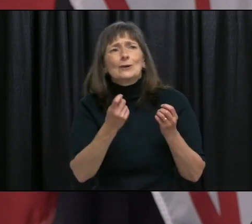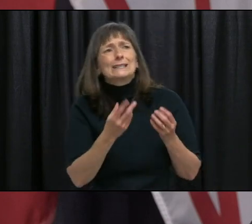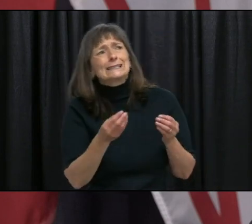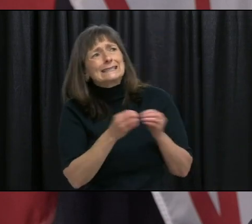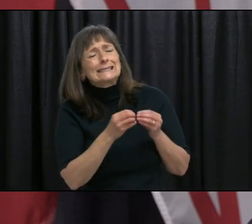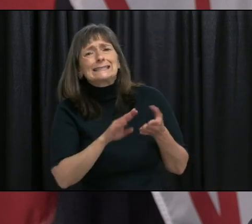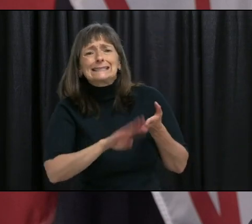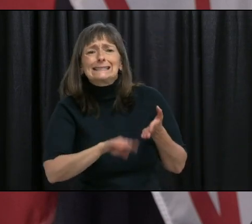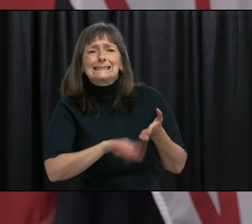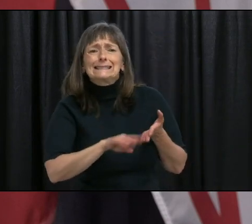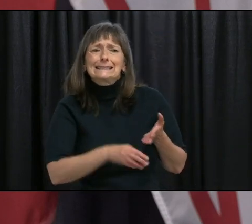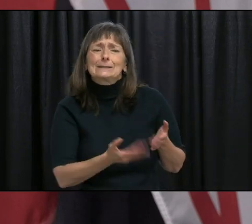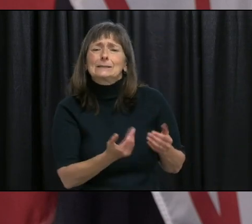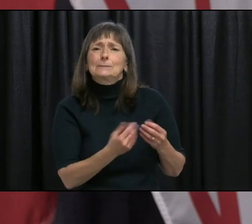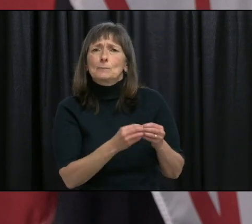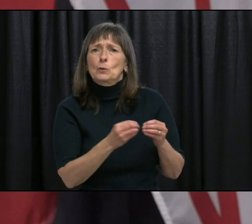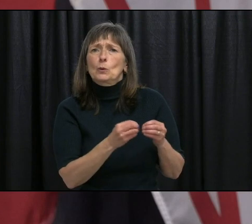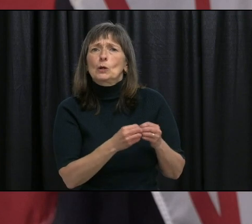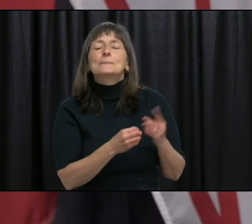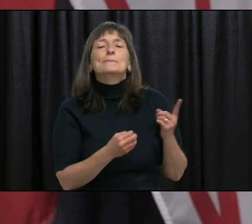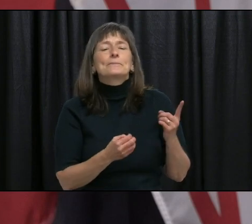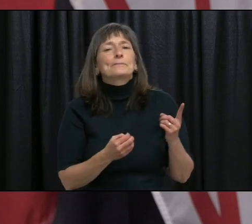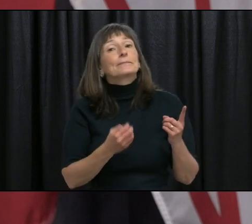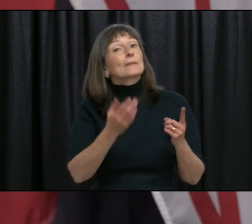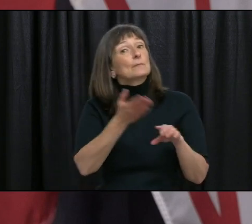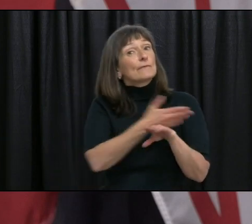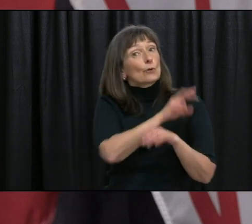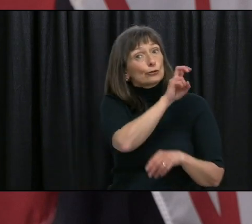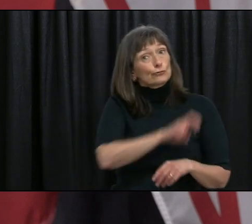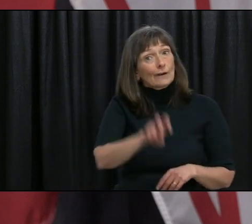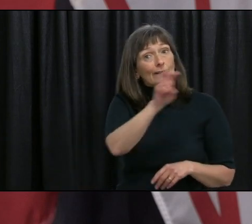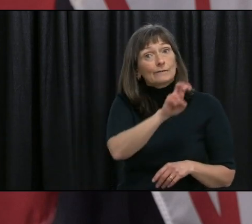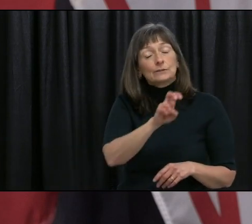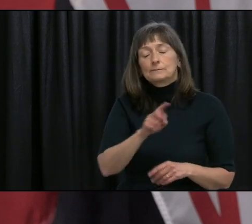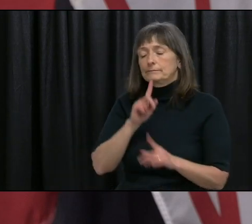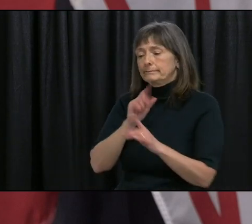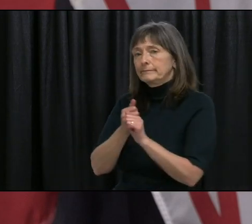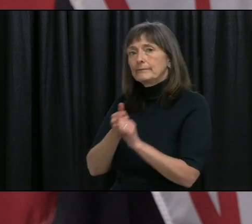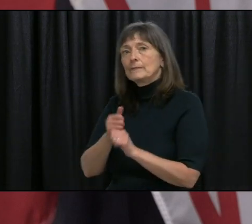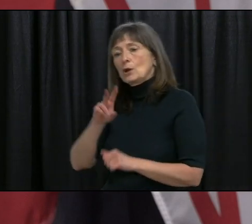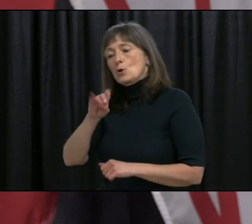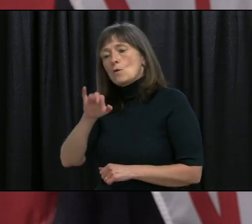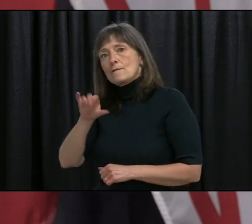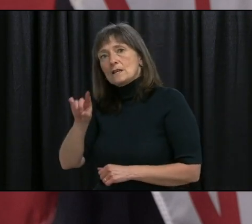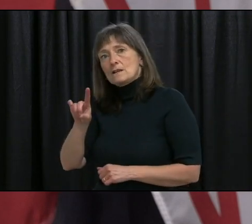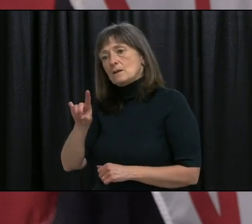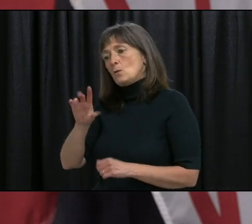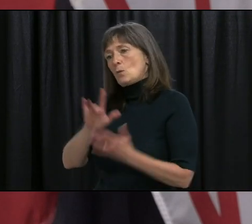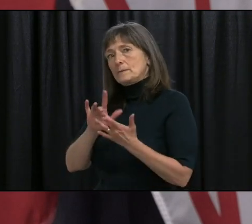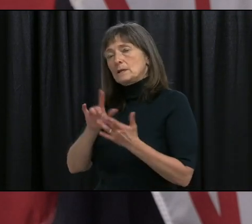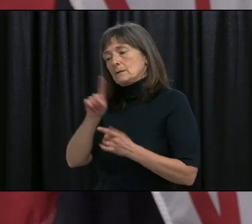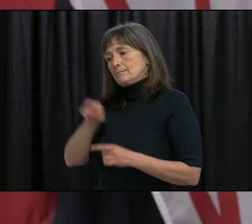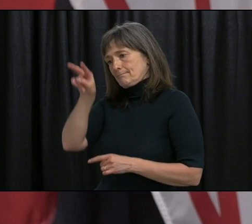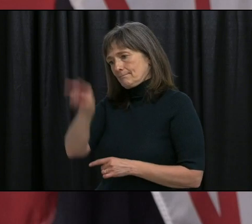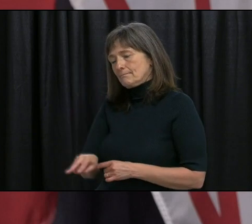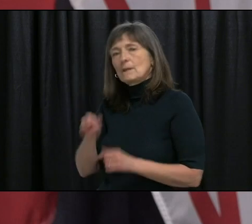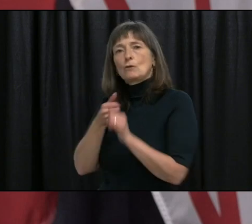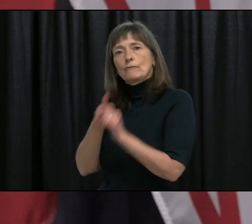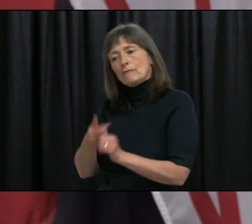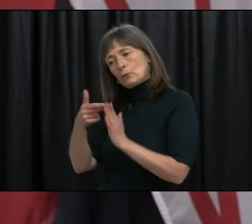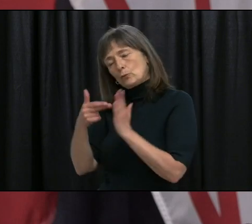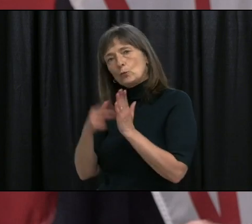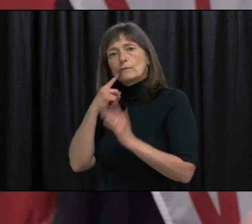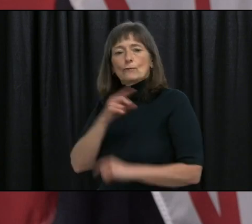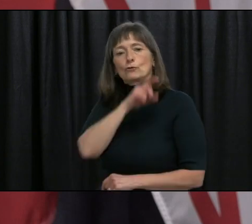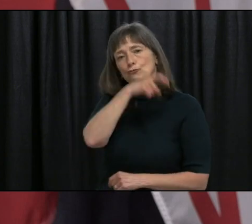they travel, will go to the COVID website, make sure they follow the travel guidelines that are in place. And this will help guide you through